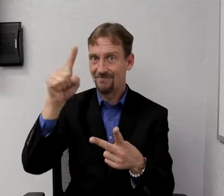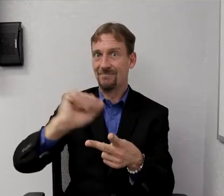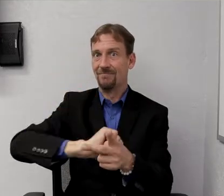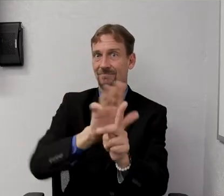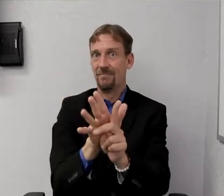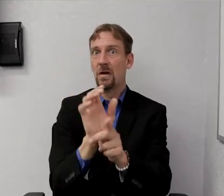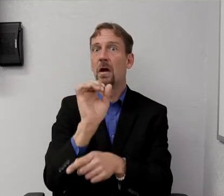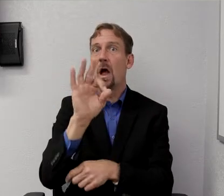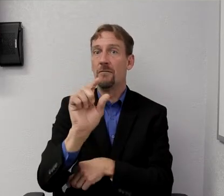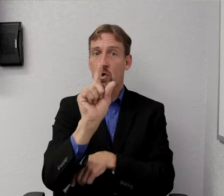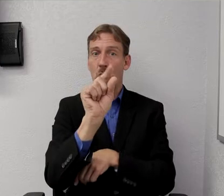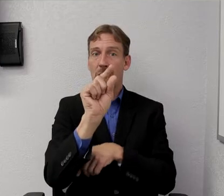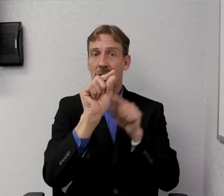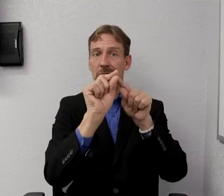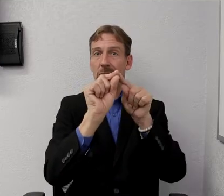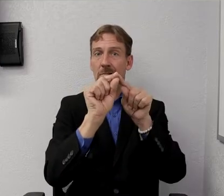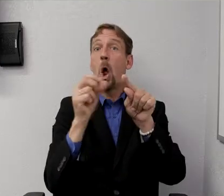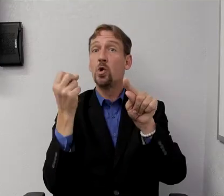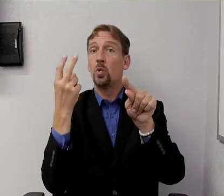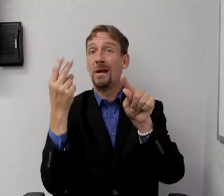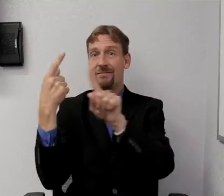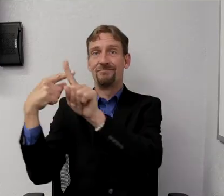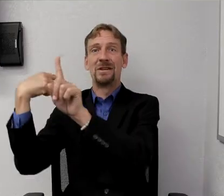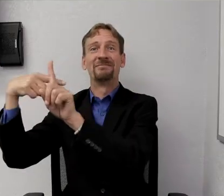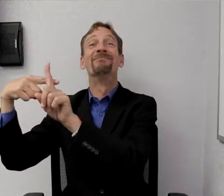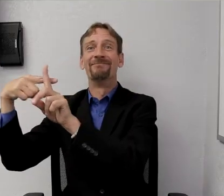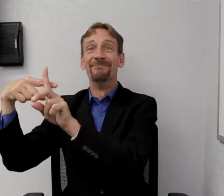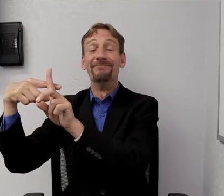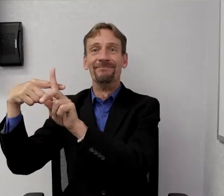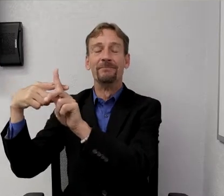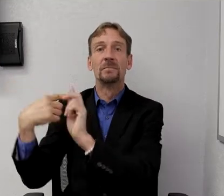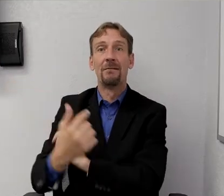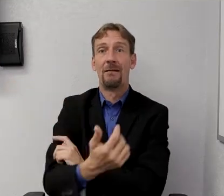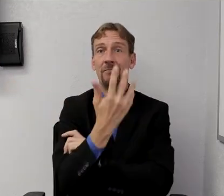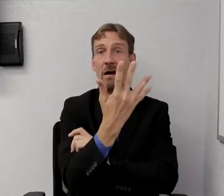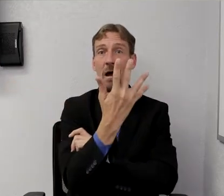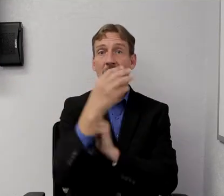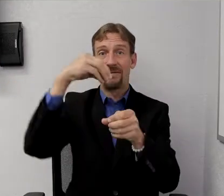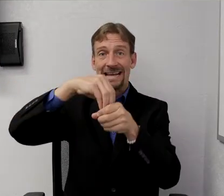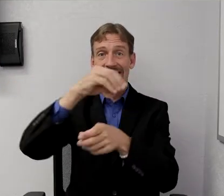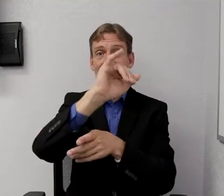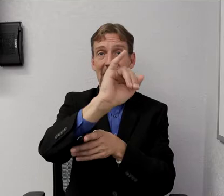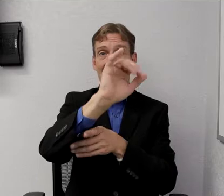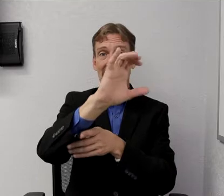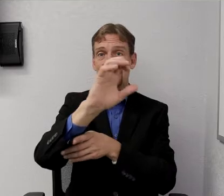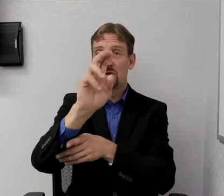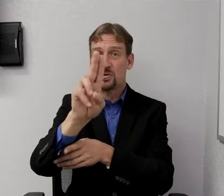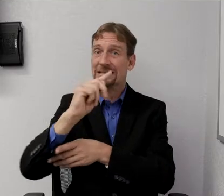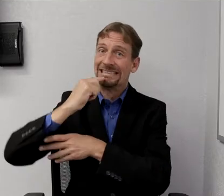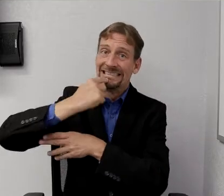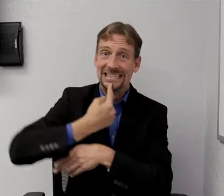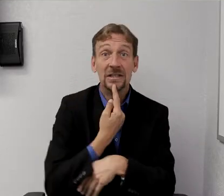20, 12 have tested positive. About 5 of them are in the ICU, and the